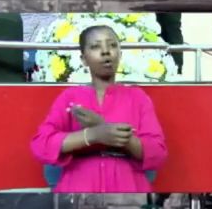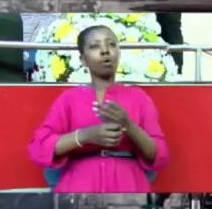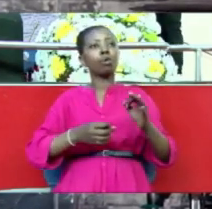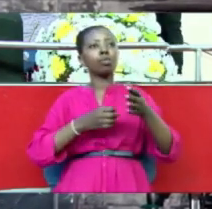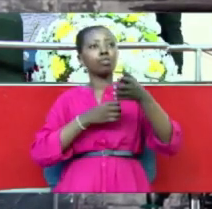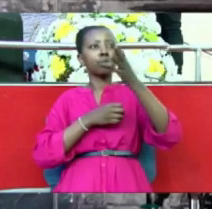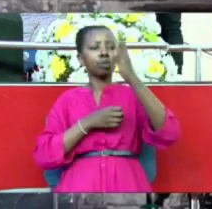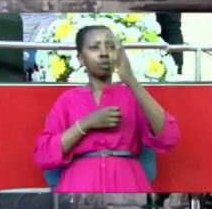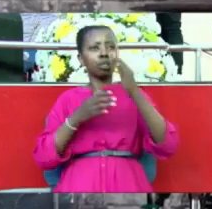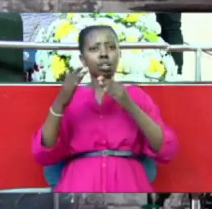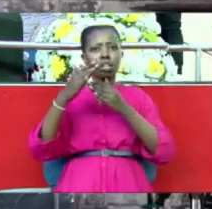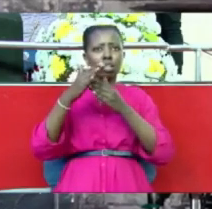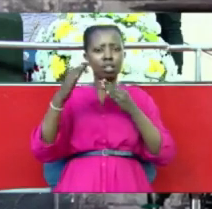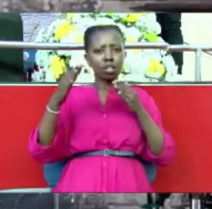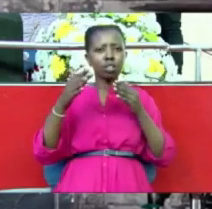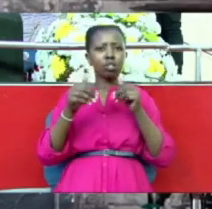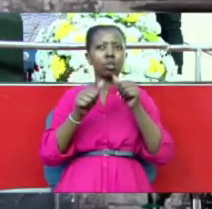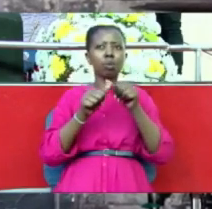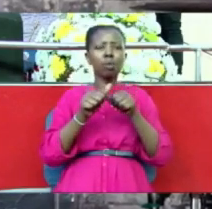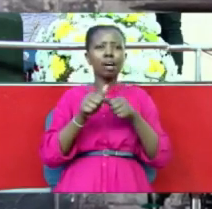Oh power of God.